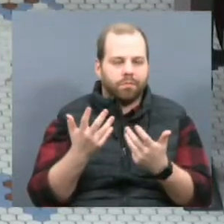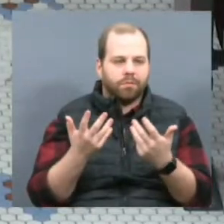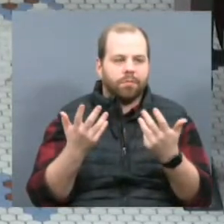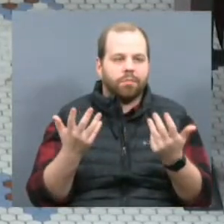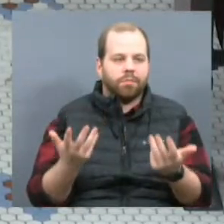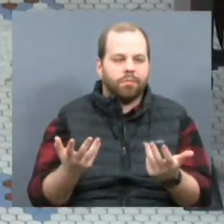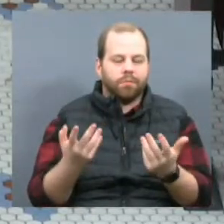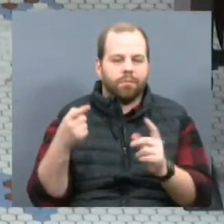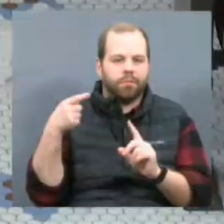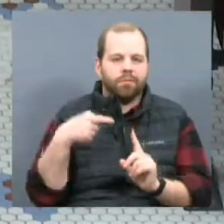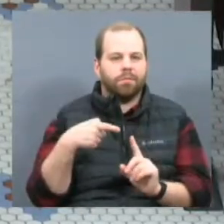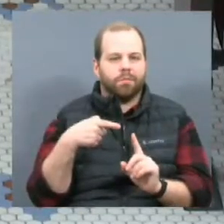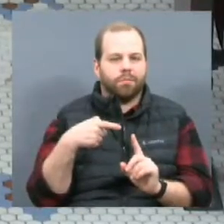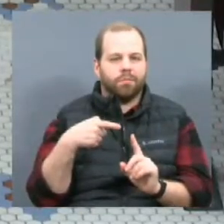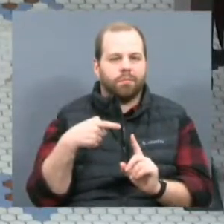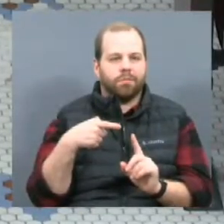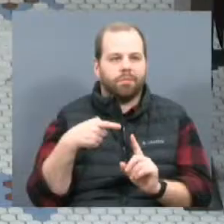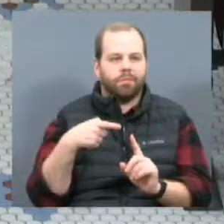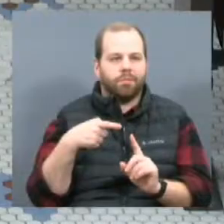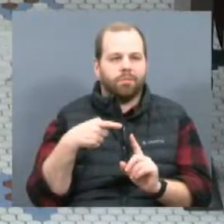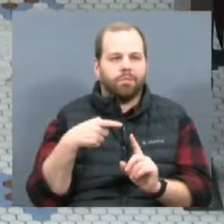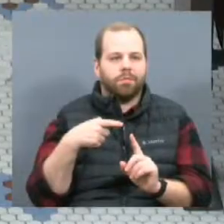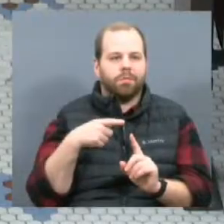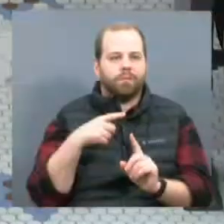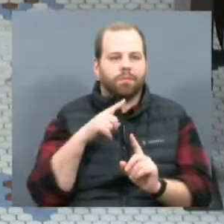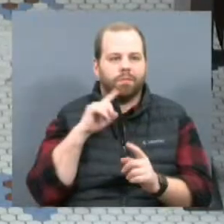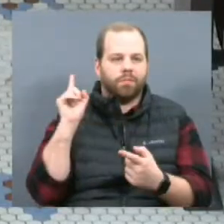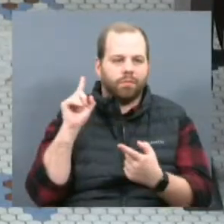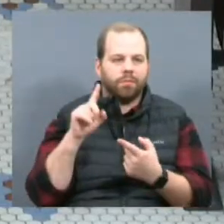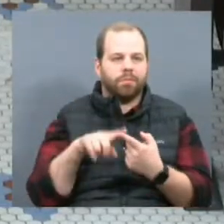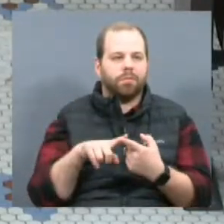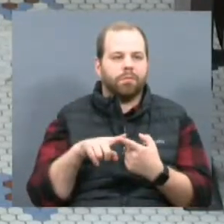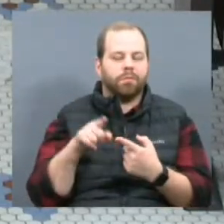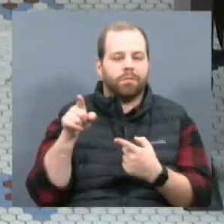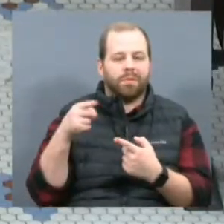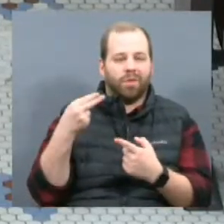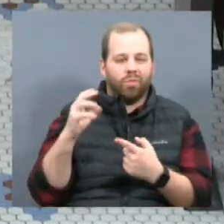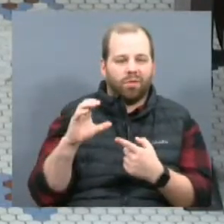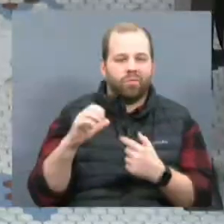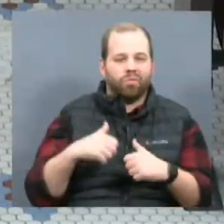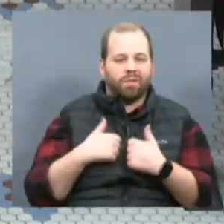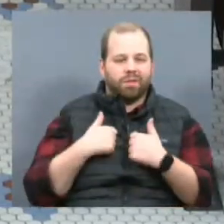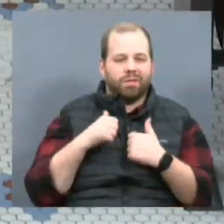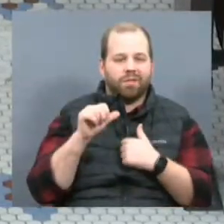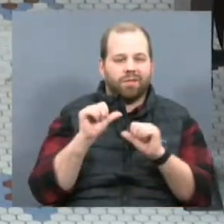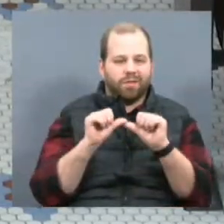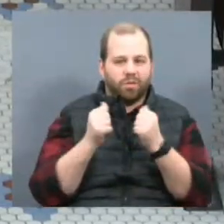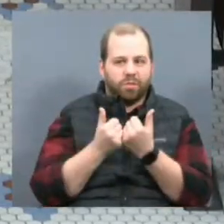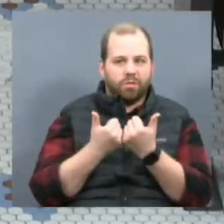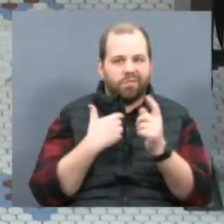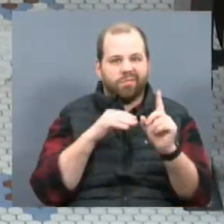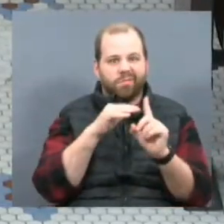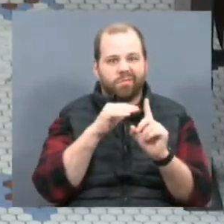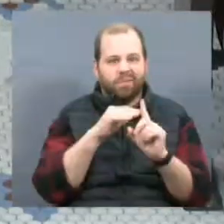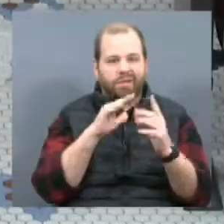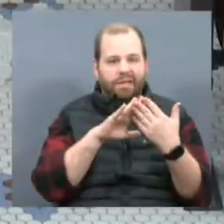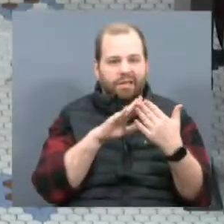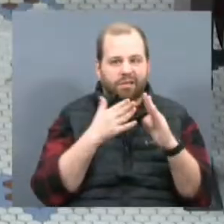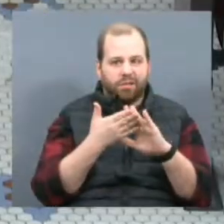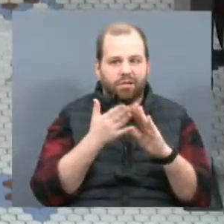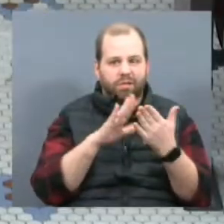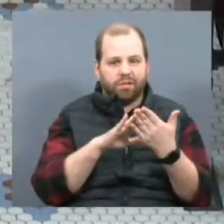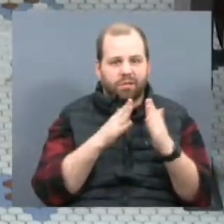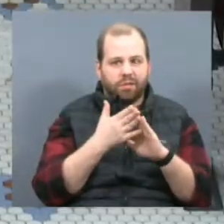ultimately, it wasn't until the Hillcrest Residents Association asked the city for the plans did